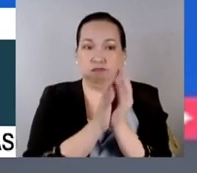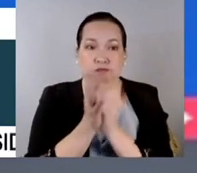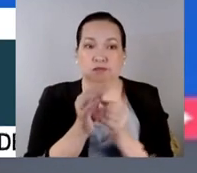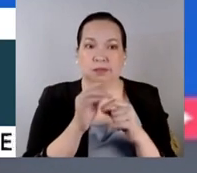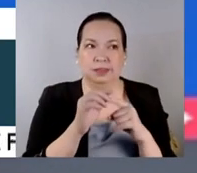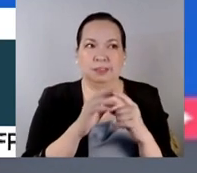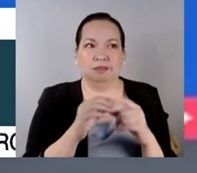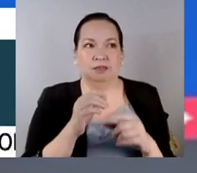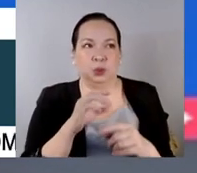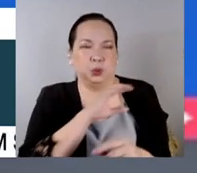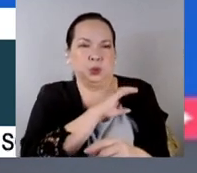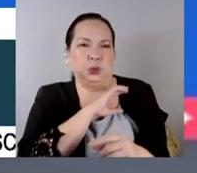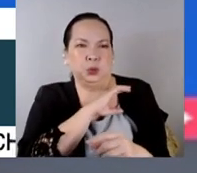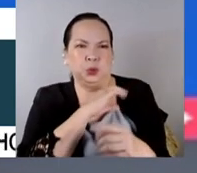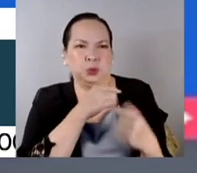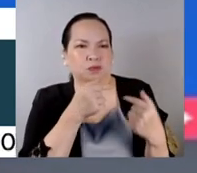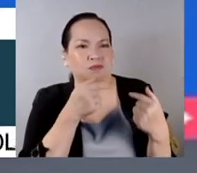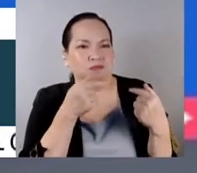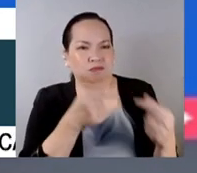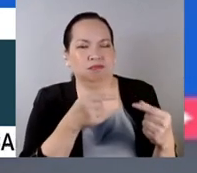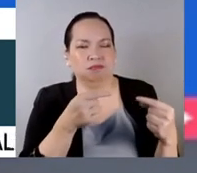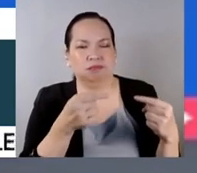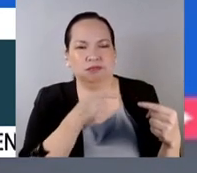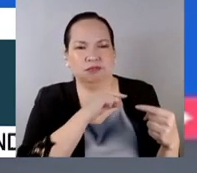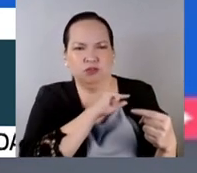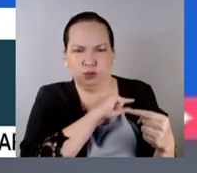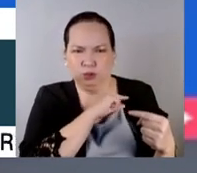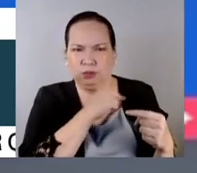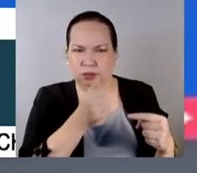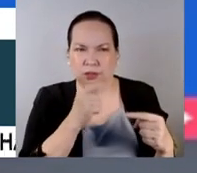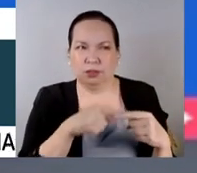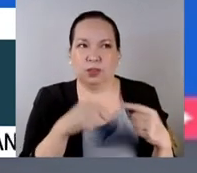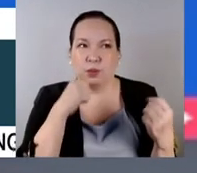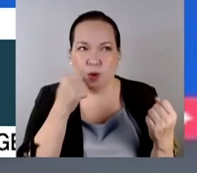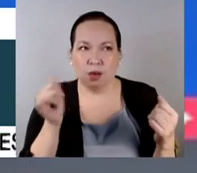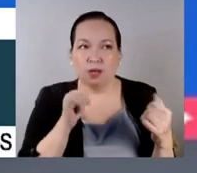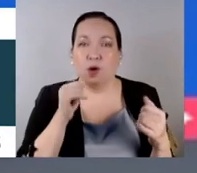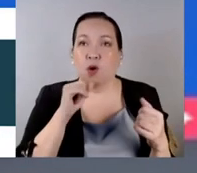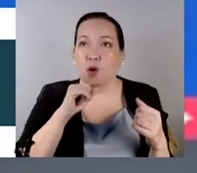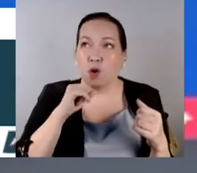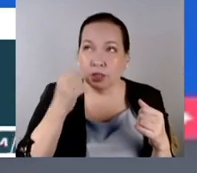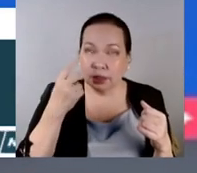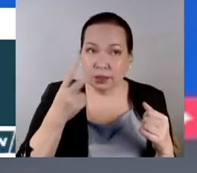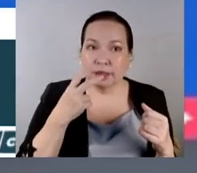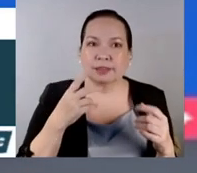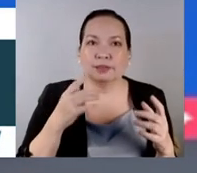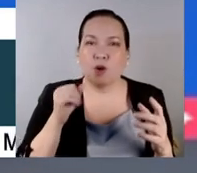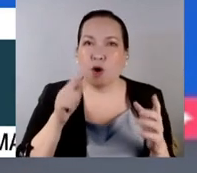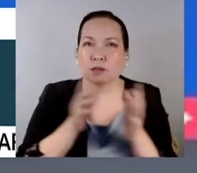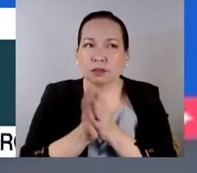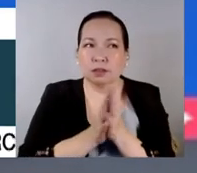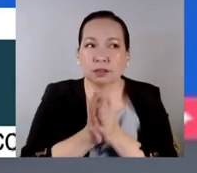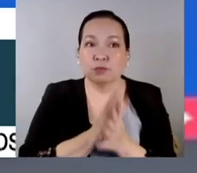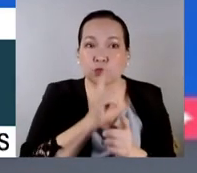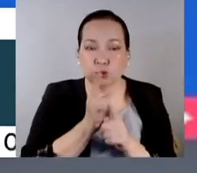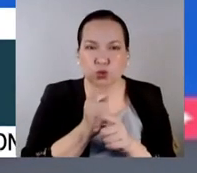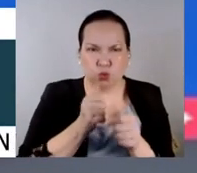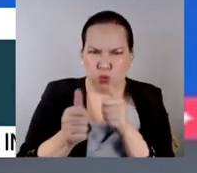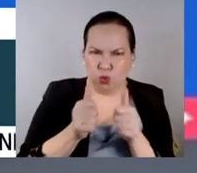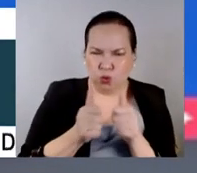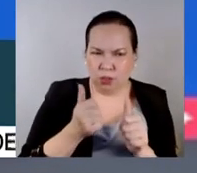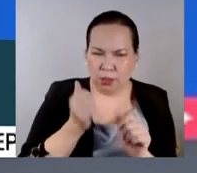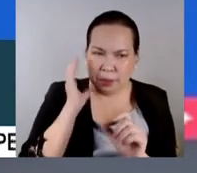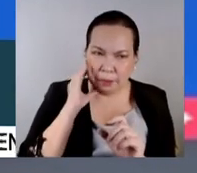compete in this kind of game, you know, tomorrow night. Everybody's looking forward to that. If you're a real competitor, that you want